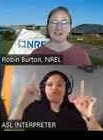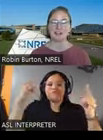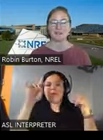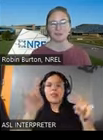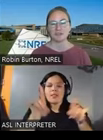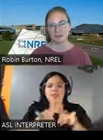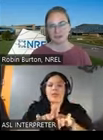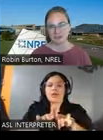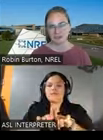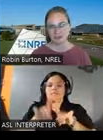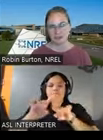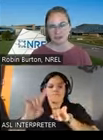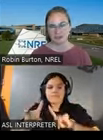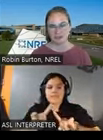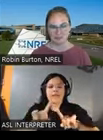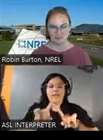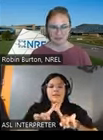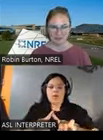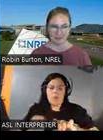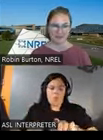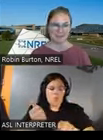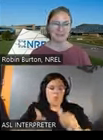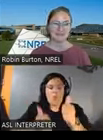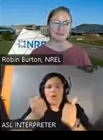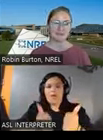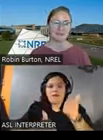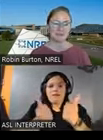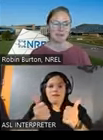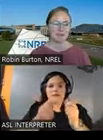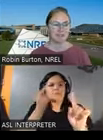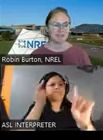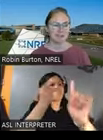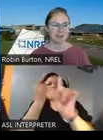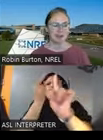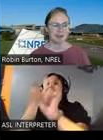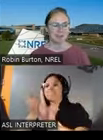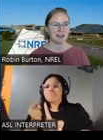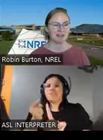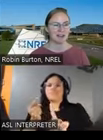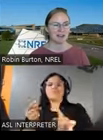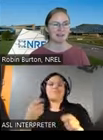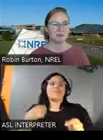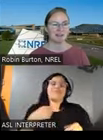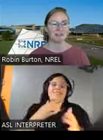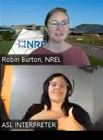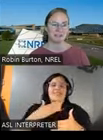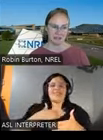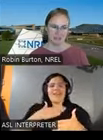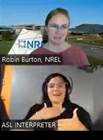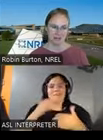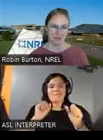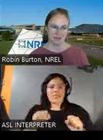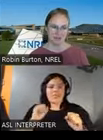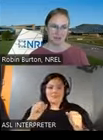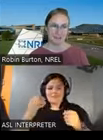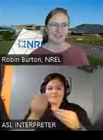defining are informed by stakeholder priorities and perspectives. We're also happy to share out today four initial